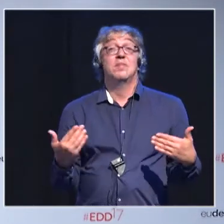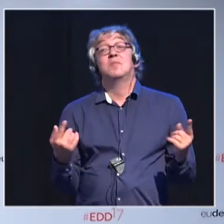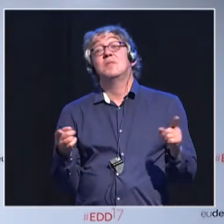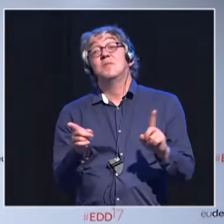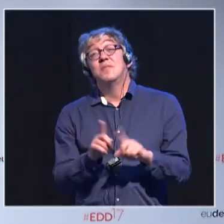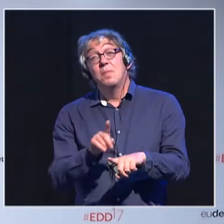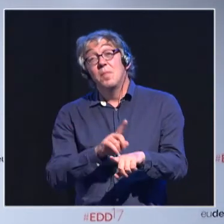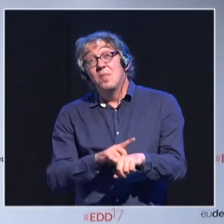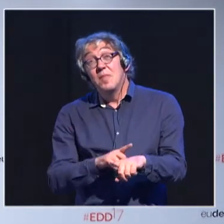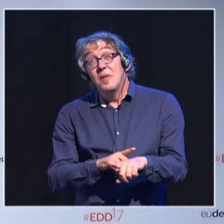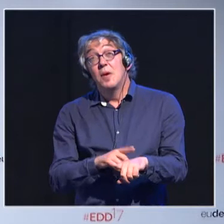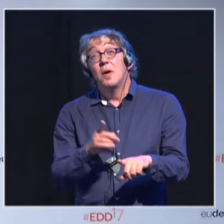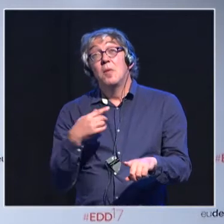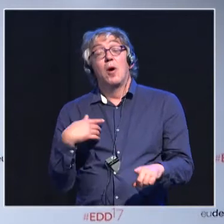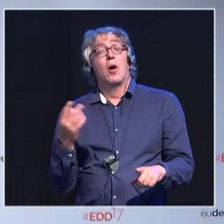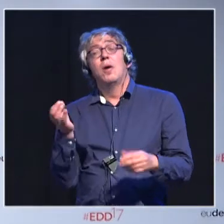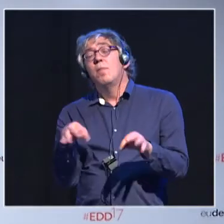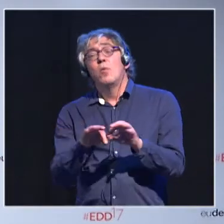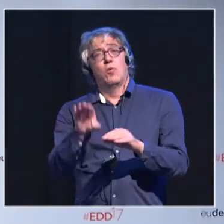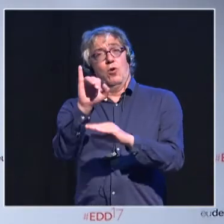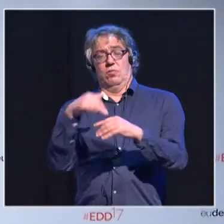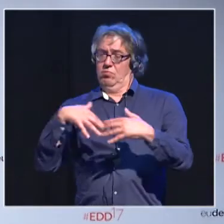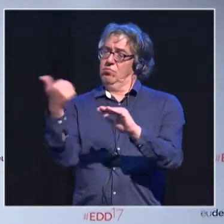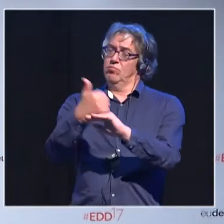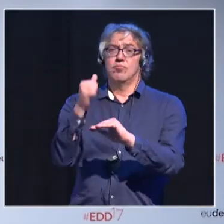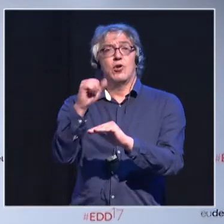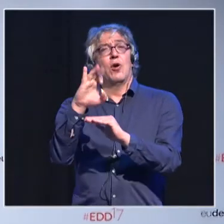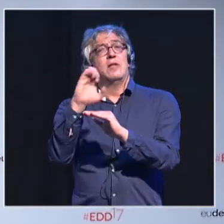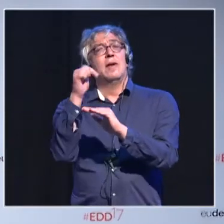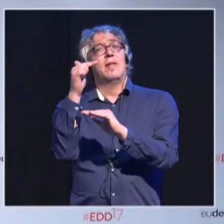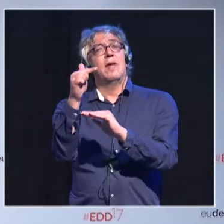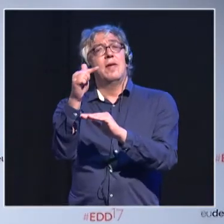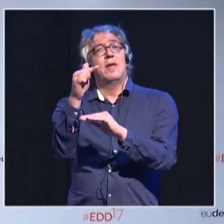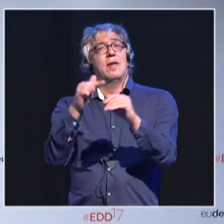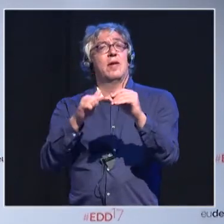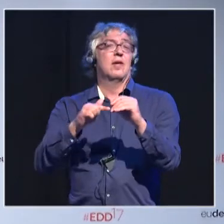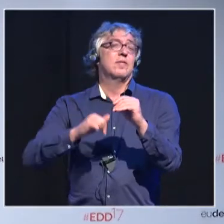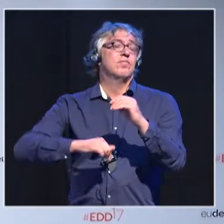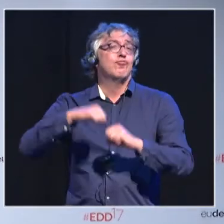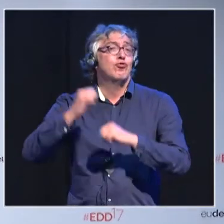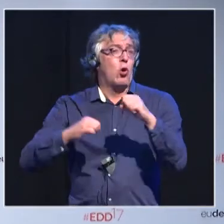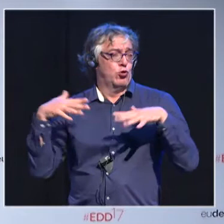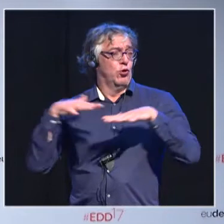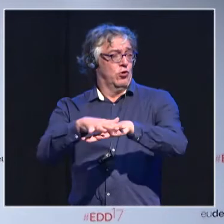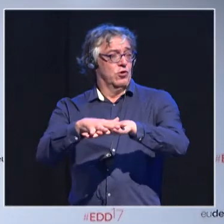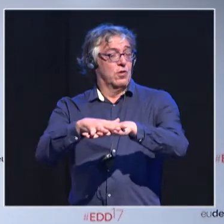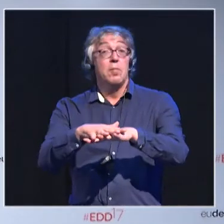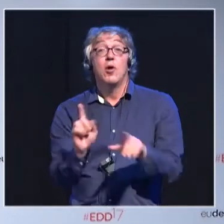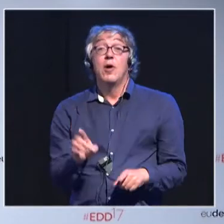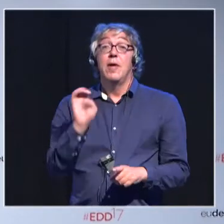or connections, I mean the infrastructure, the ICT infrastructure. We want to make sure that e-governance also